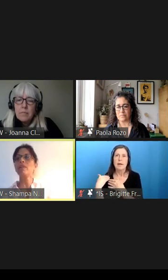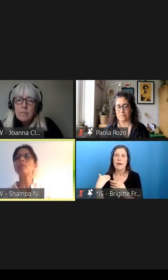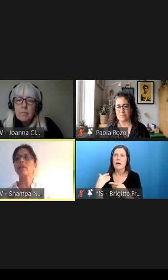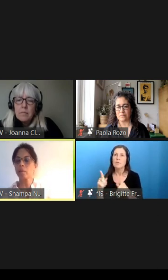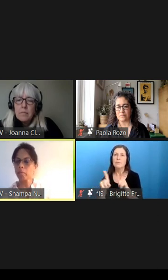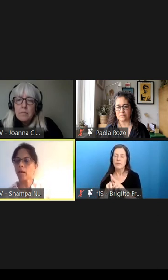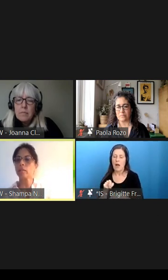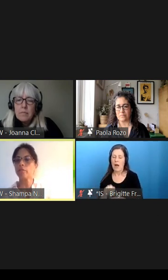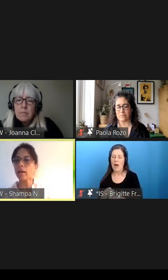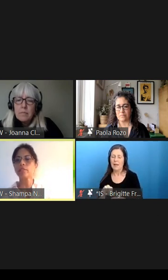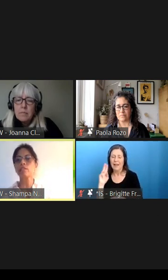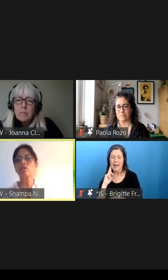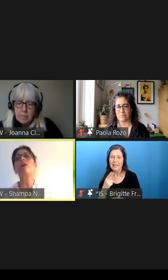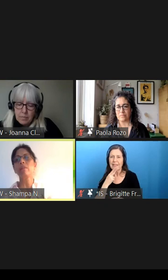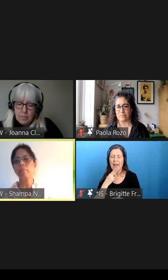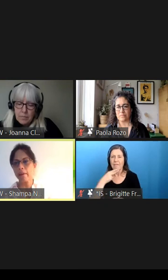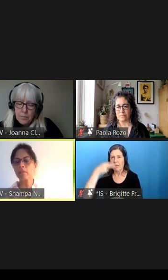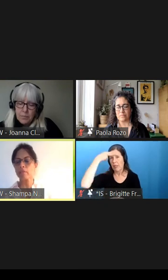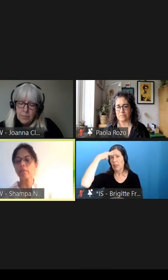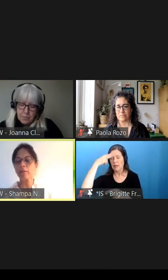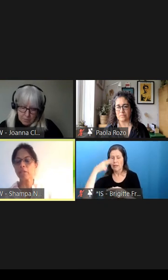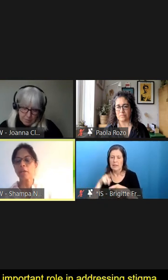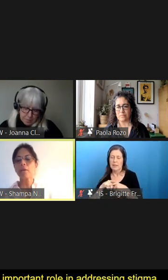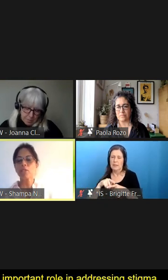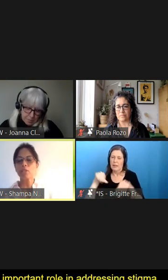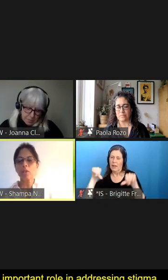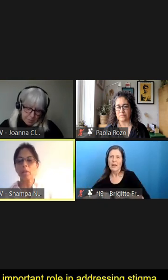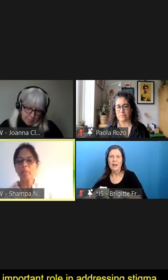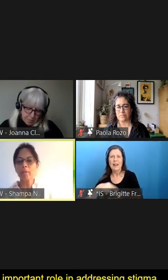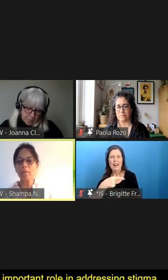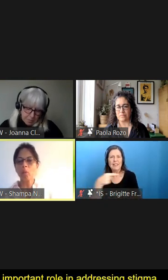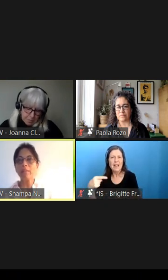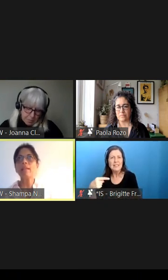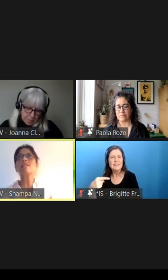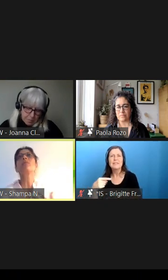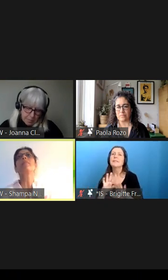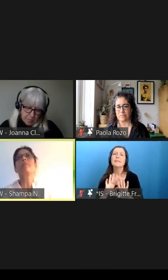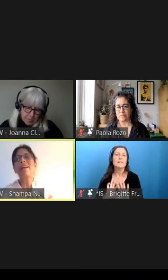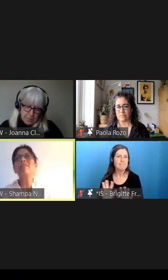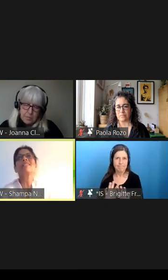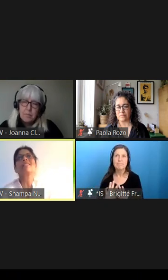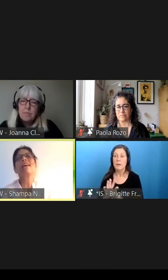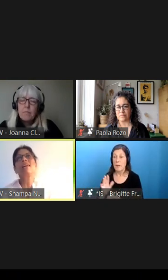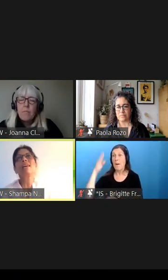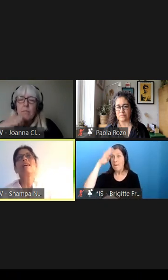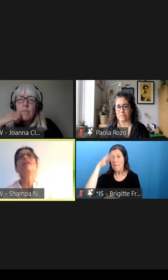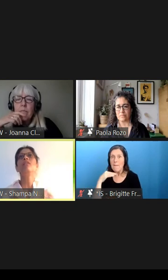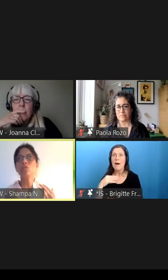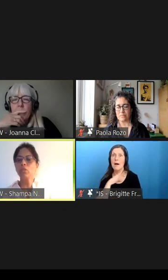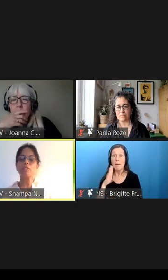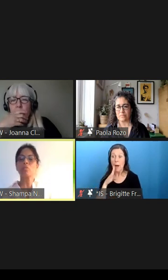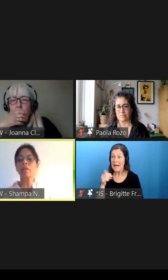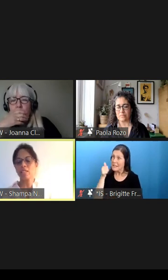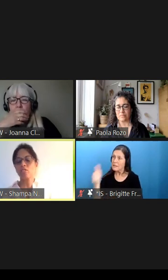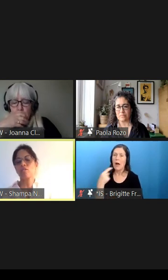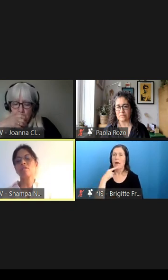or even bringing other fathers or other parents around. Because when the parents say, you